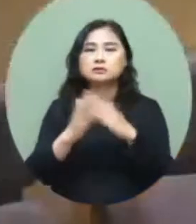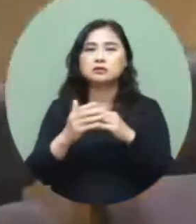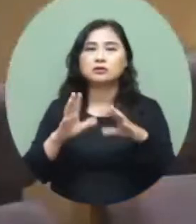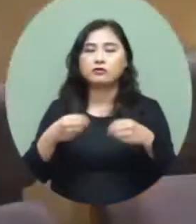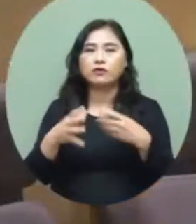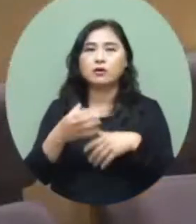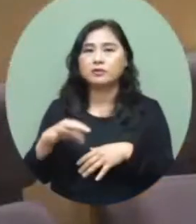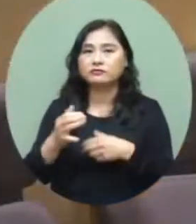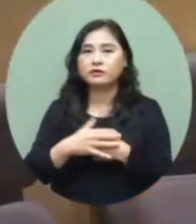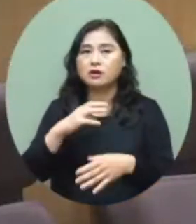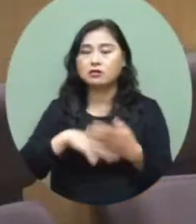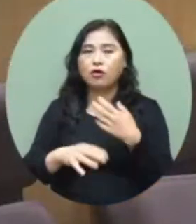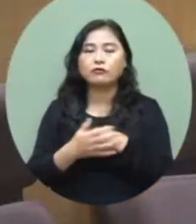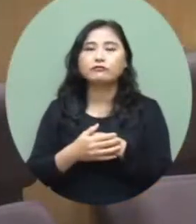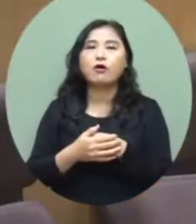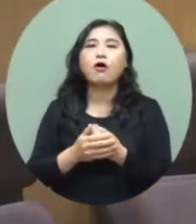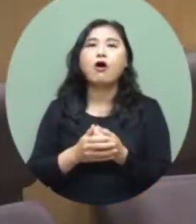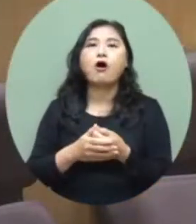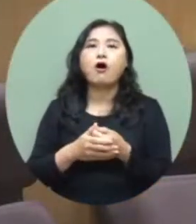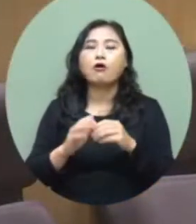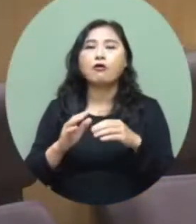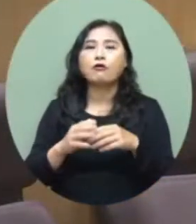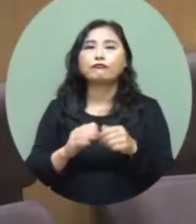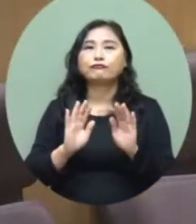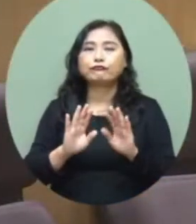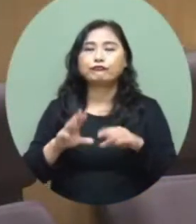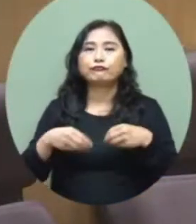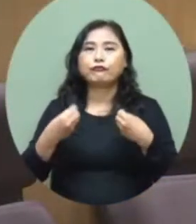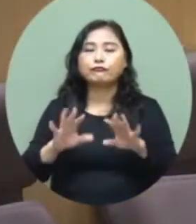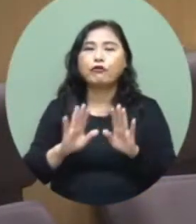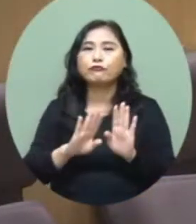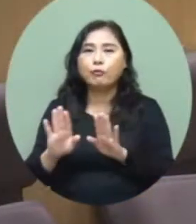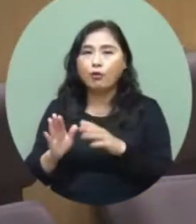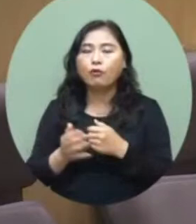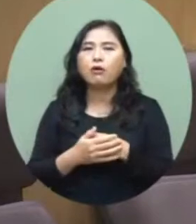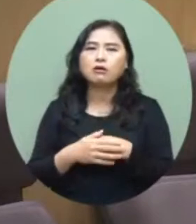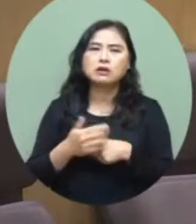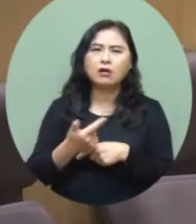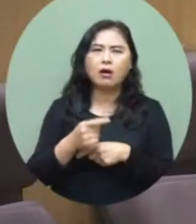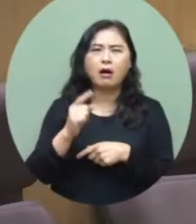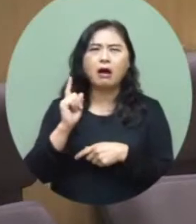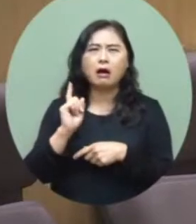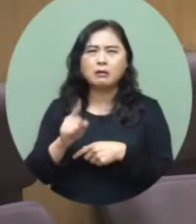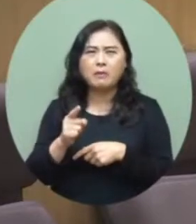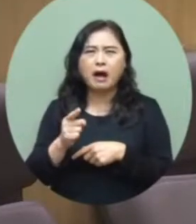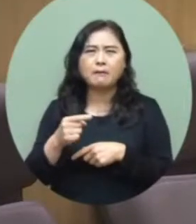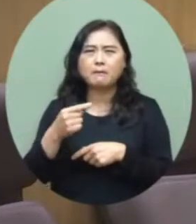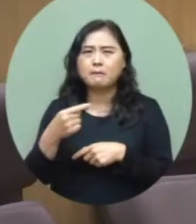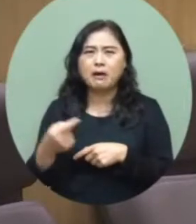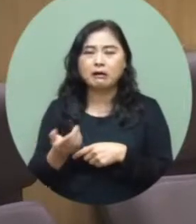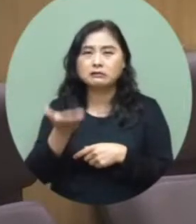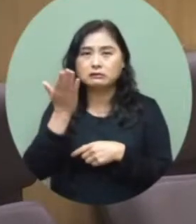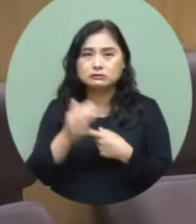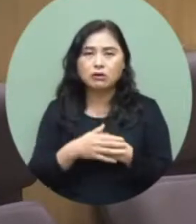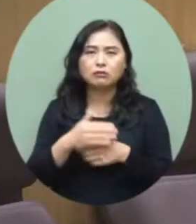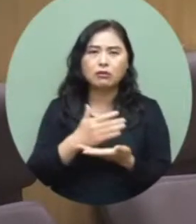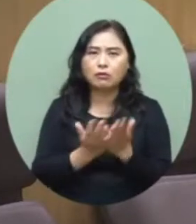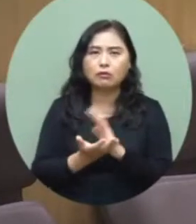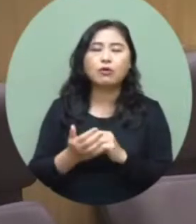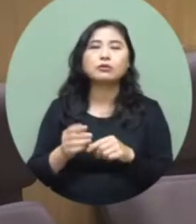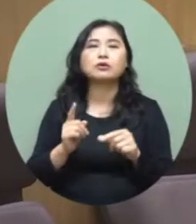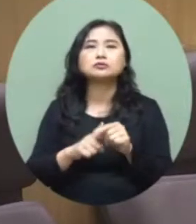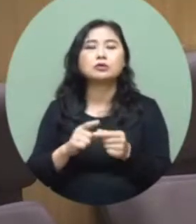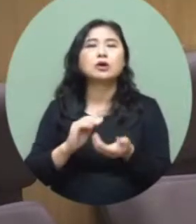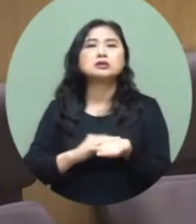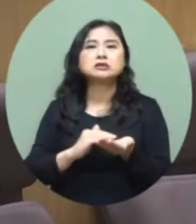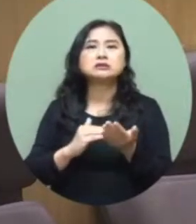clinics in the 18 districts run by the HA, they provide health services, but then we are faced with millions of people